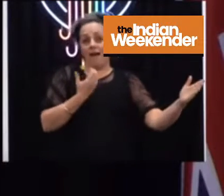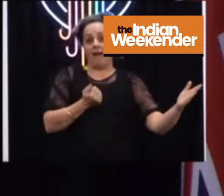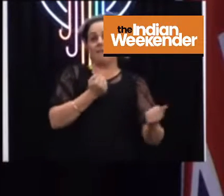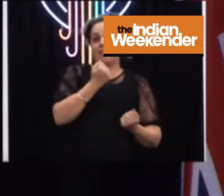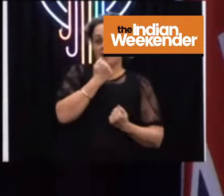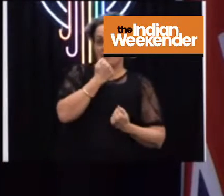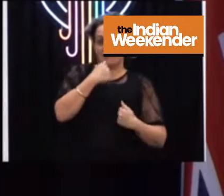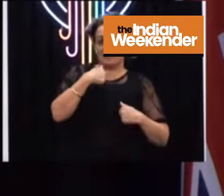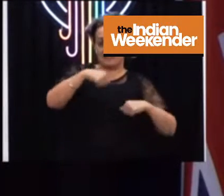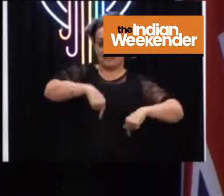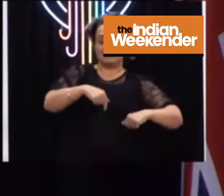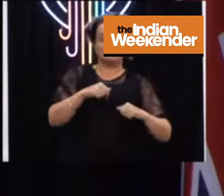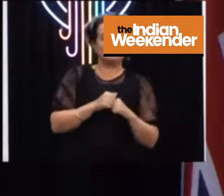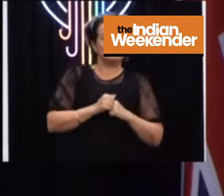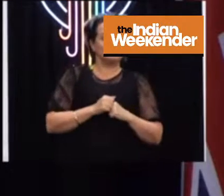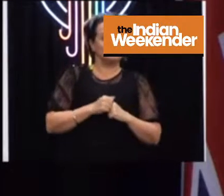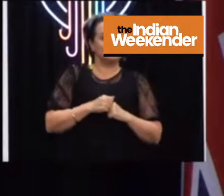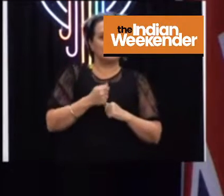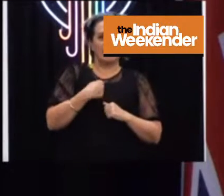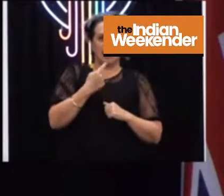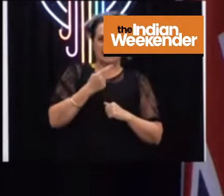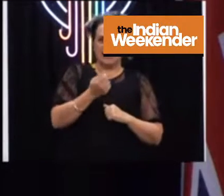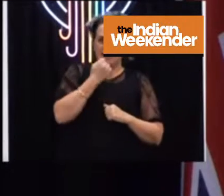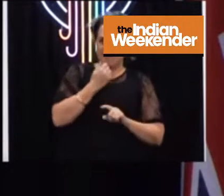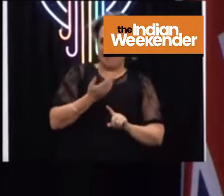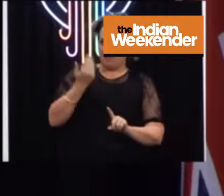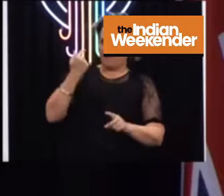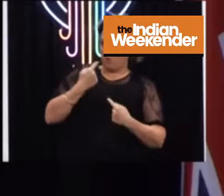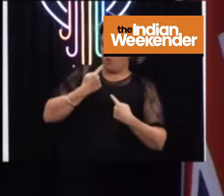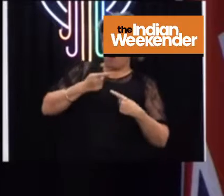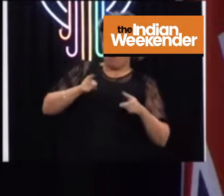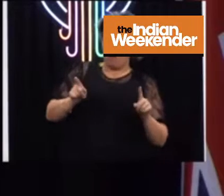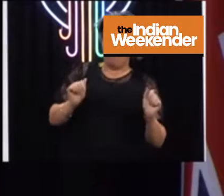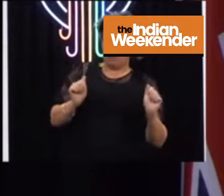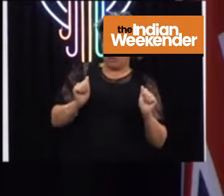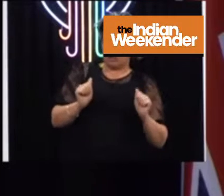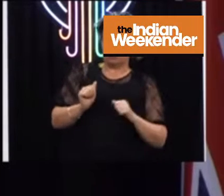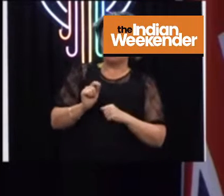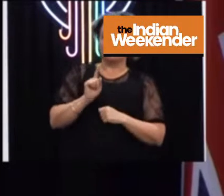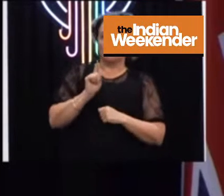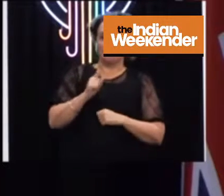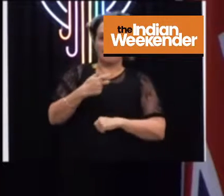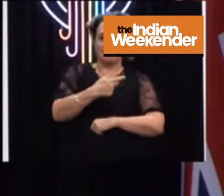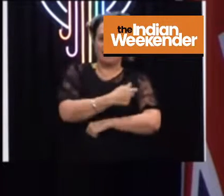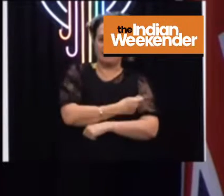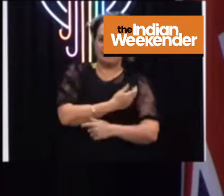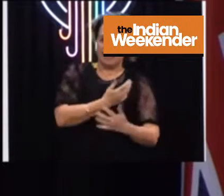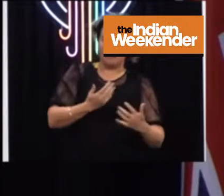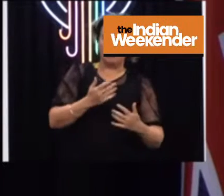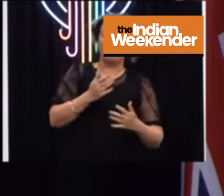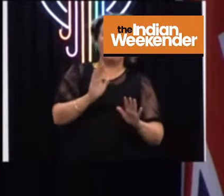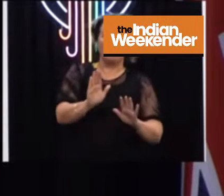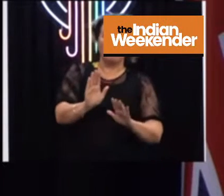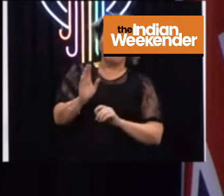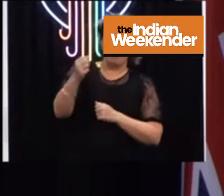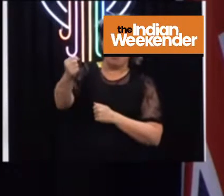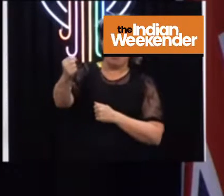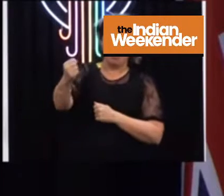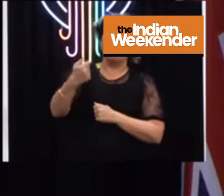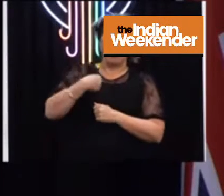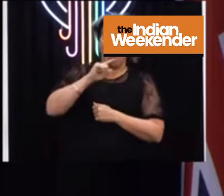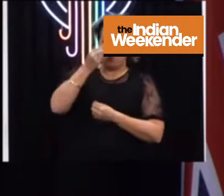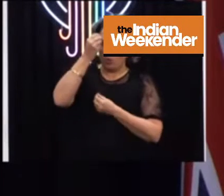sort of the headline figures before, but what I might do is come back to you because I've